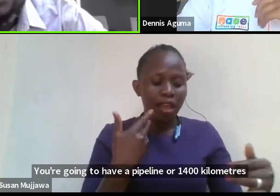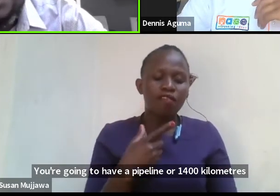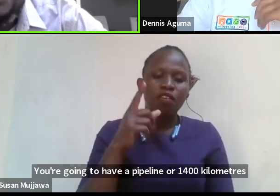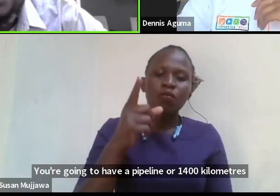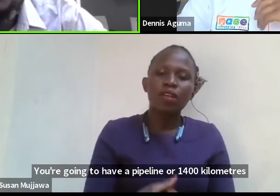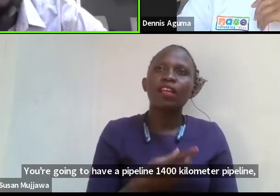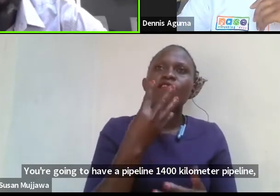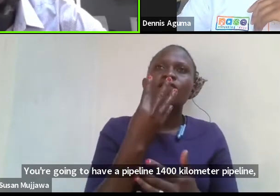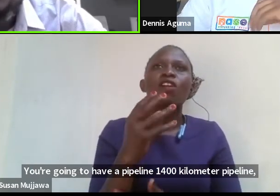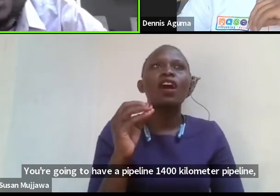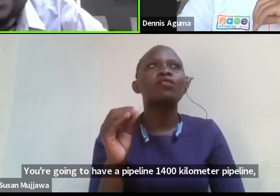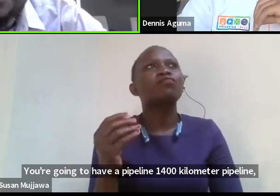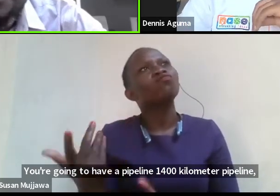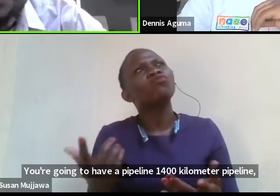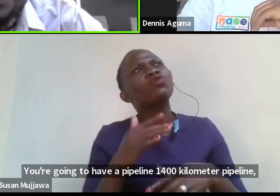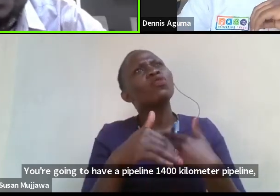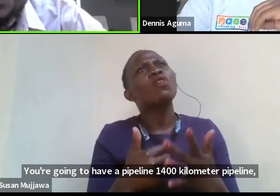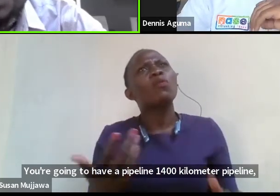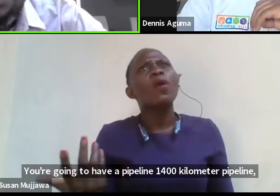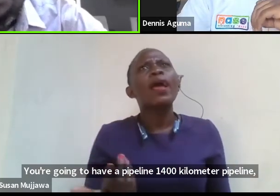in Tanzania, going through Uganda.